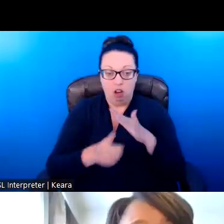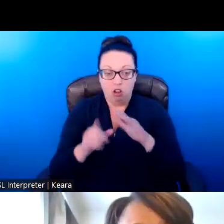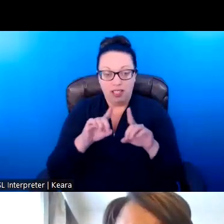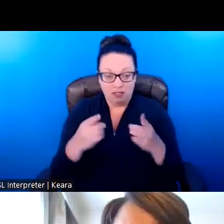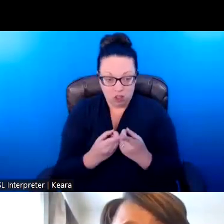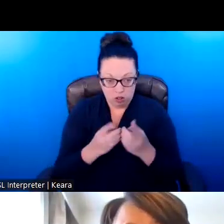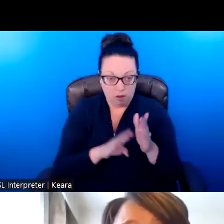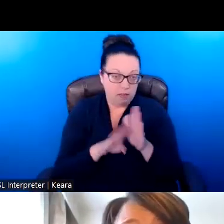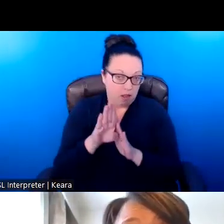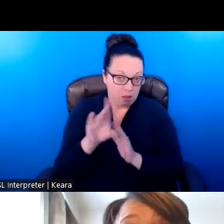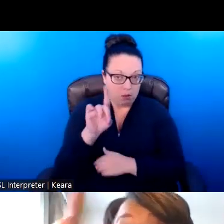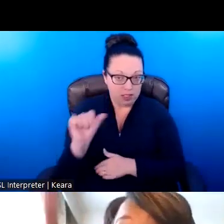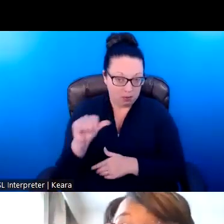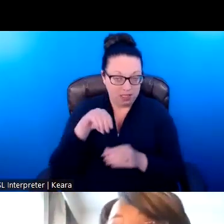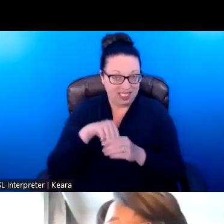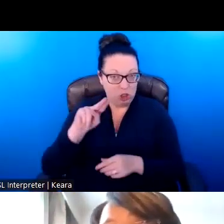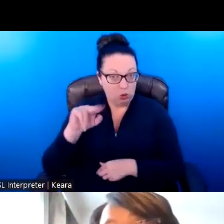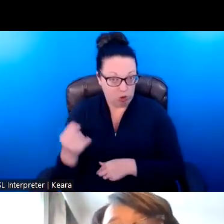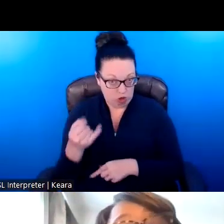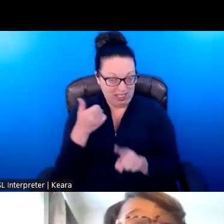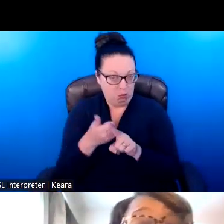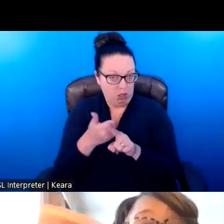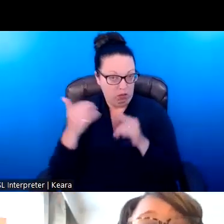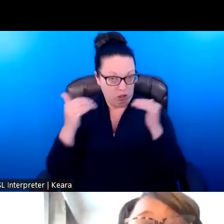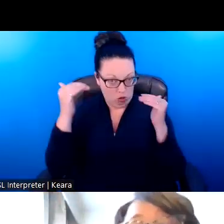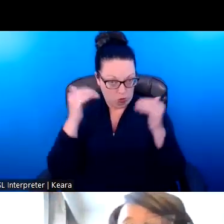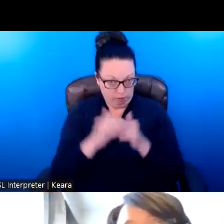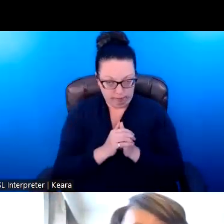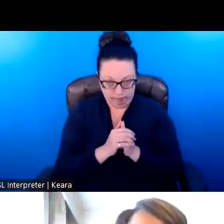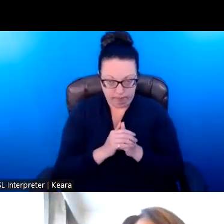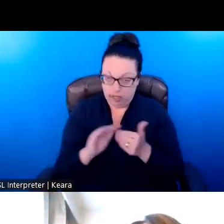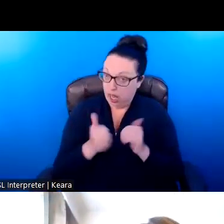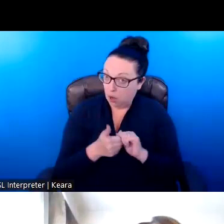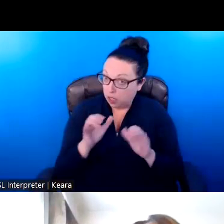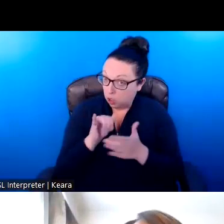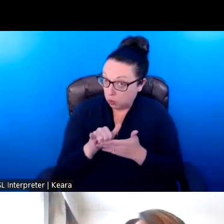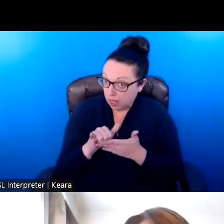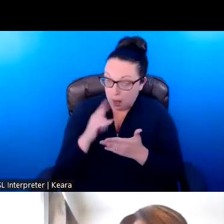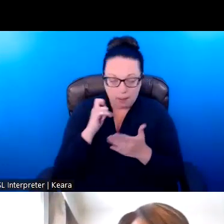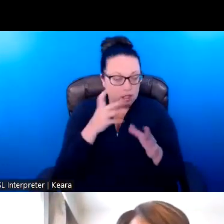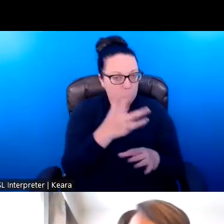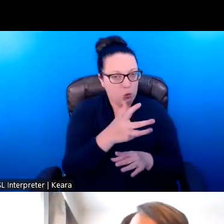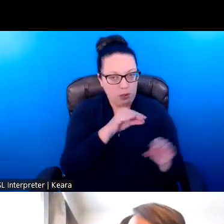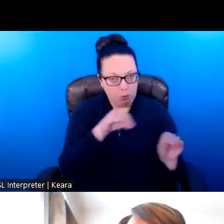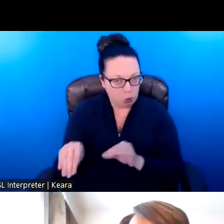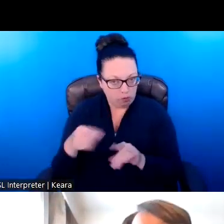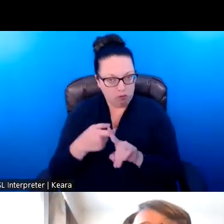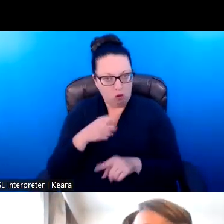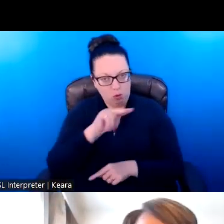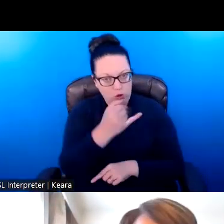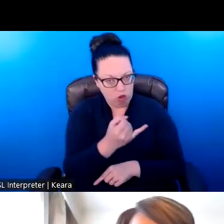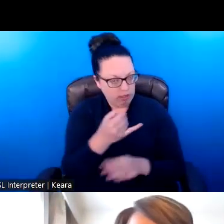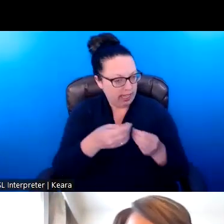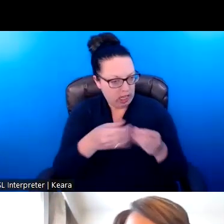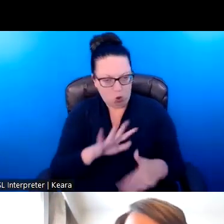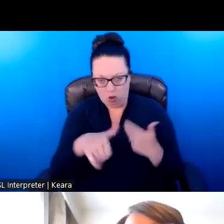Developmental Disabilities in New Jersey as an adult. How did I do that? Because once I moved him out of New Jersey, he lost all